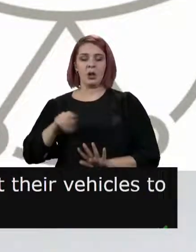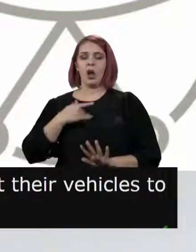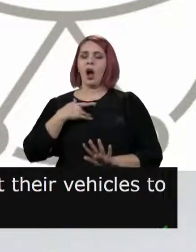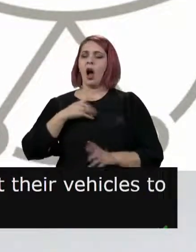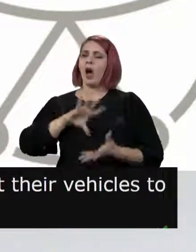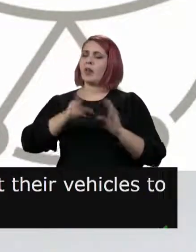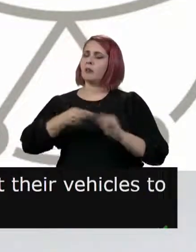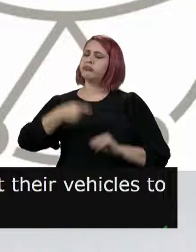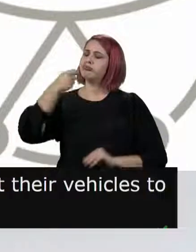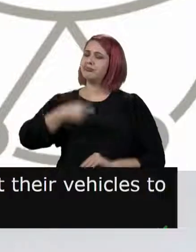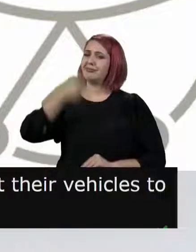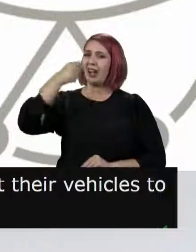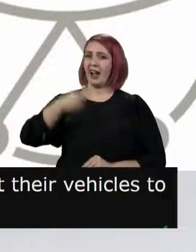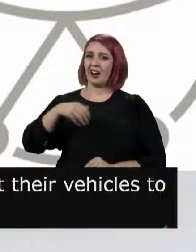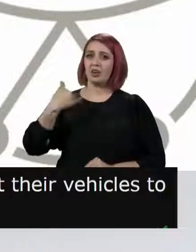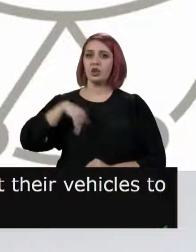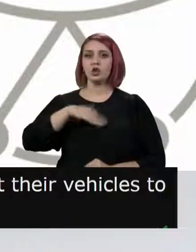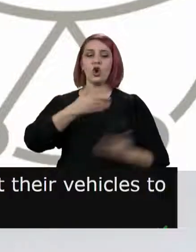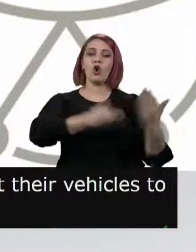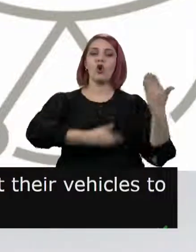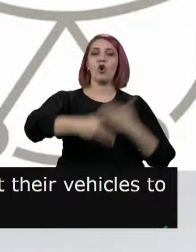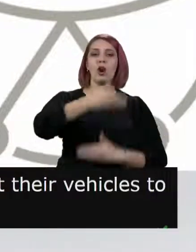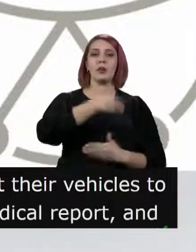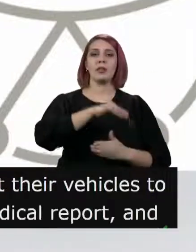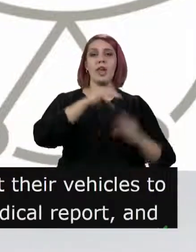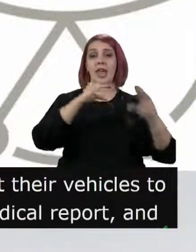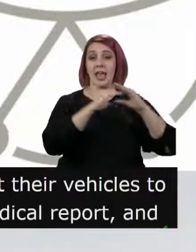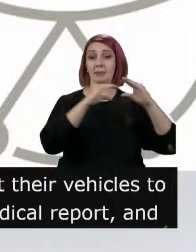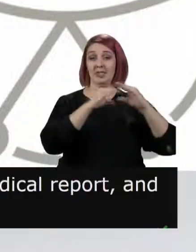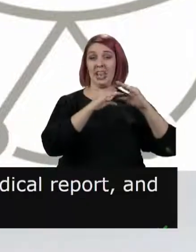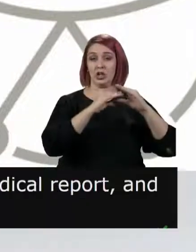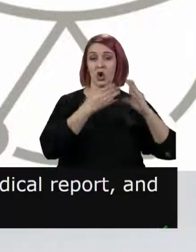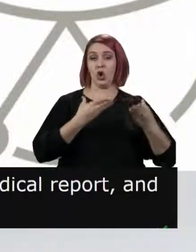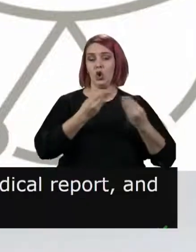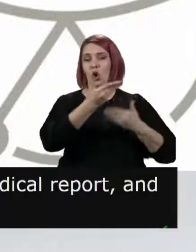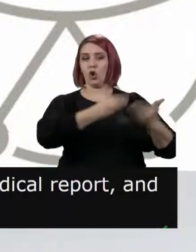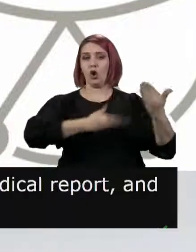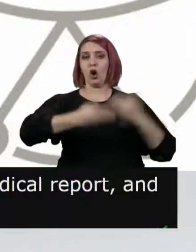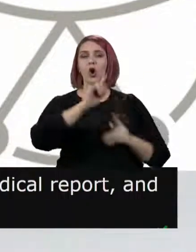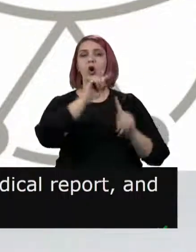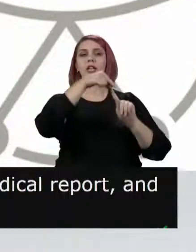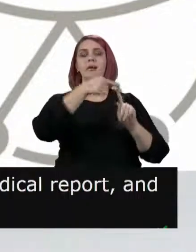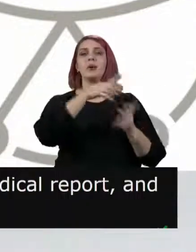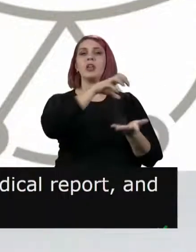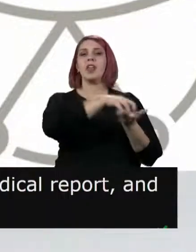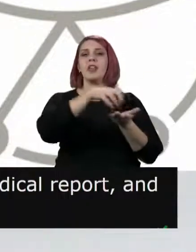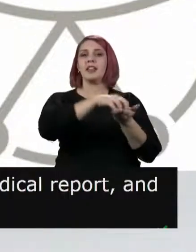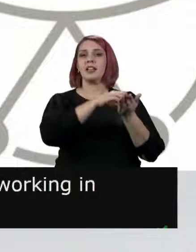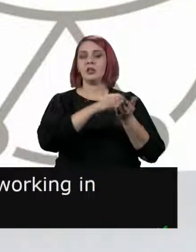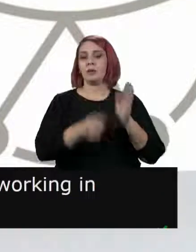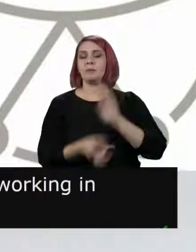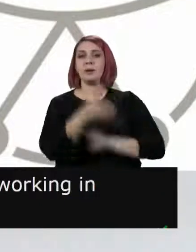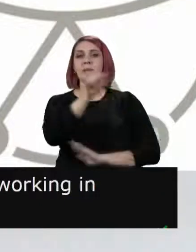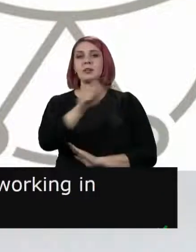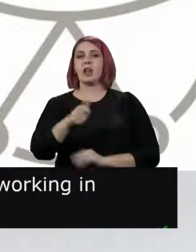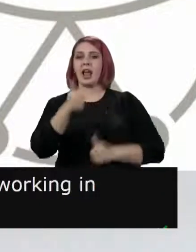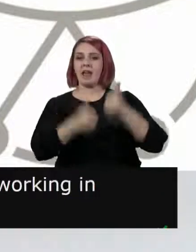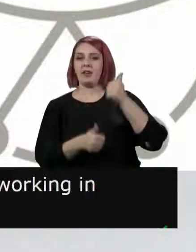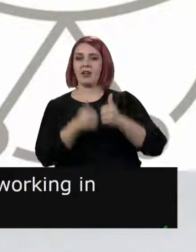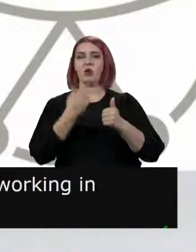report, and these are very expensive adaptations, and we're working in collaboration with the Inserso